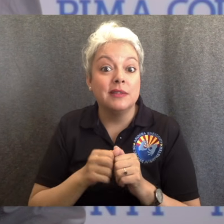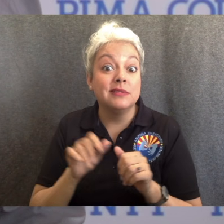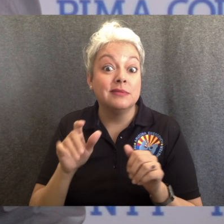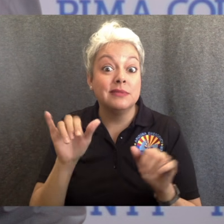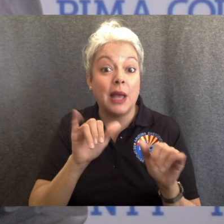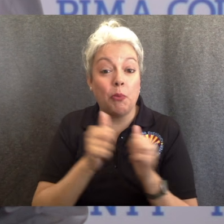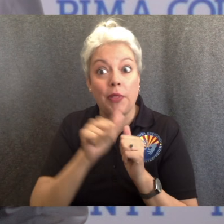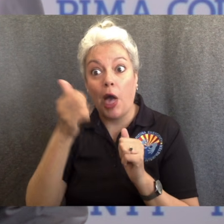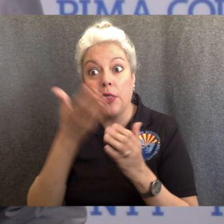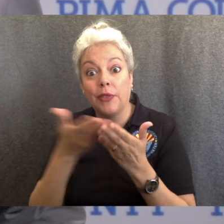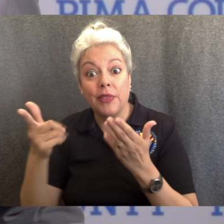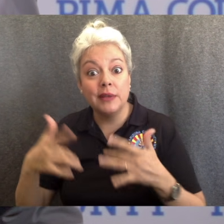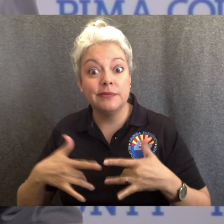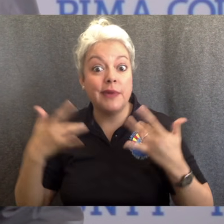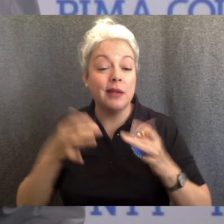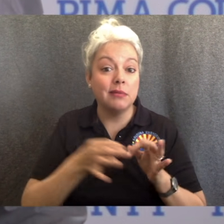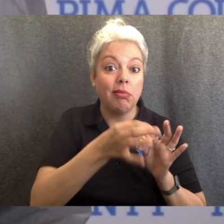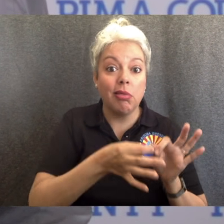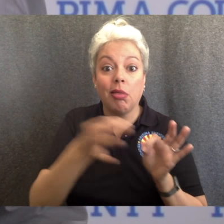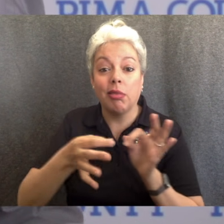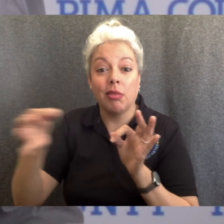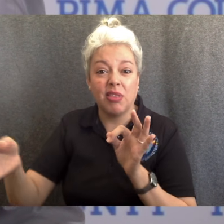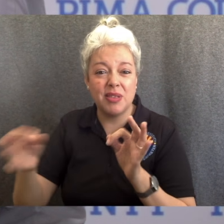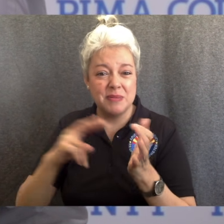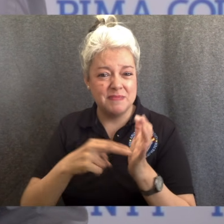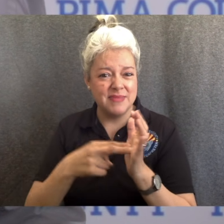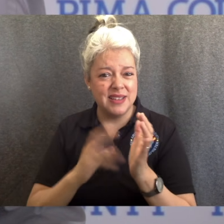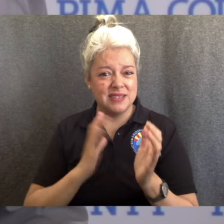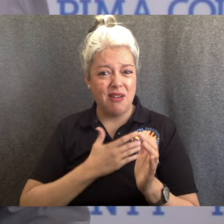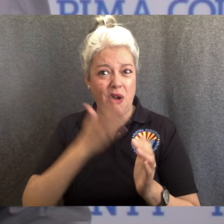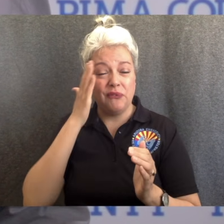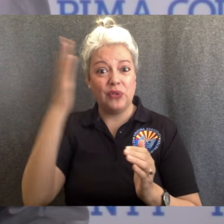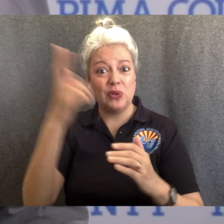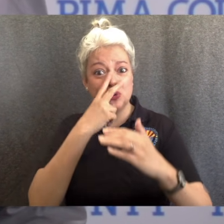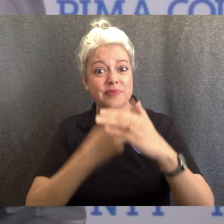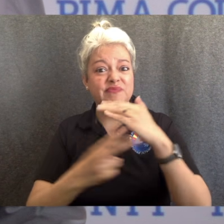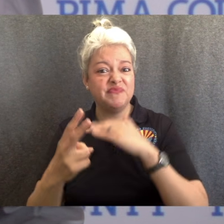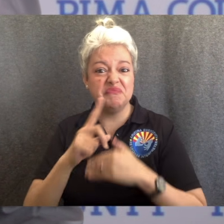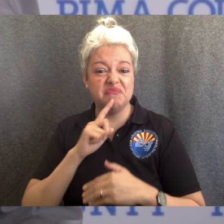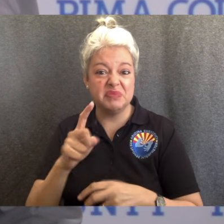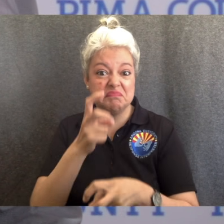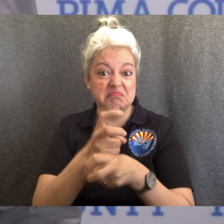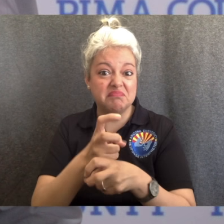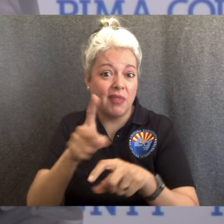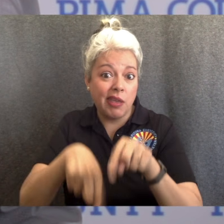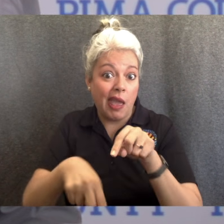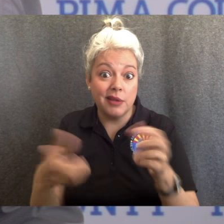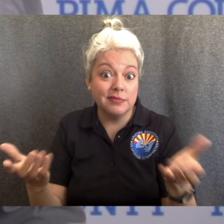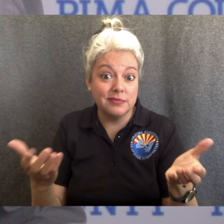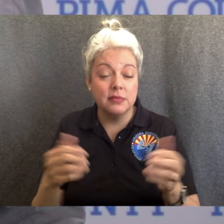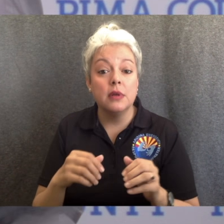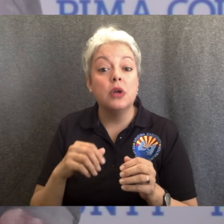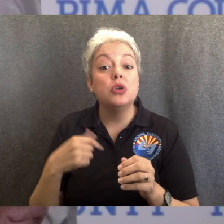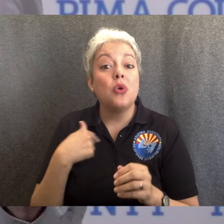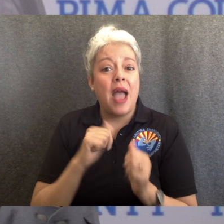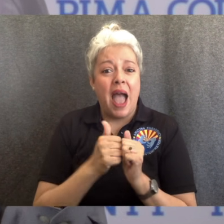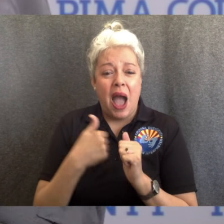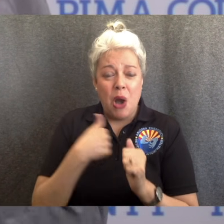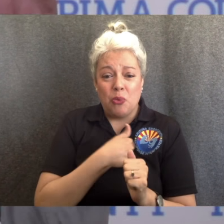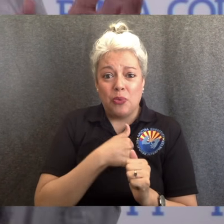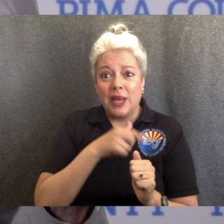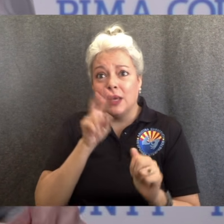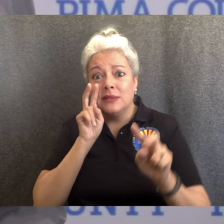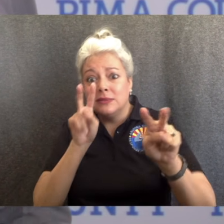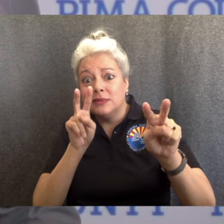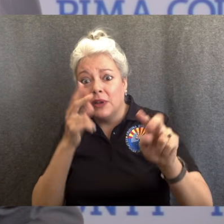is really hard right now, and we've been using modeling to try and help